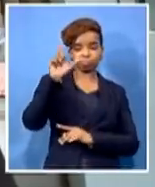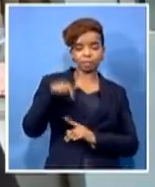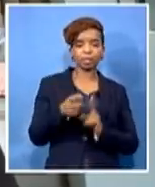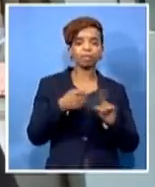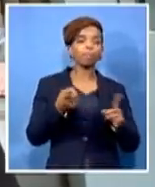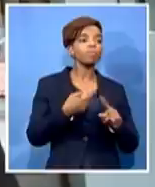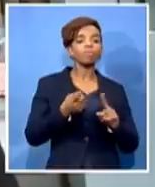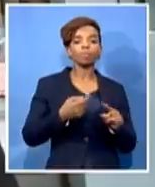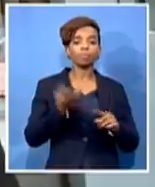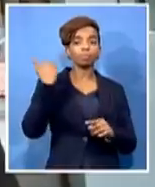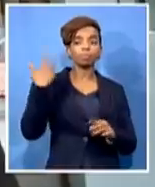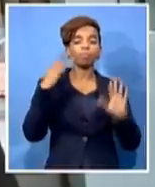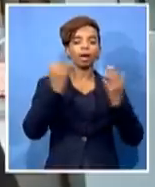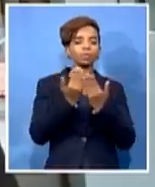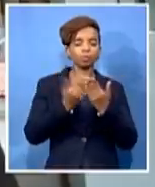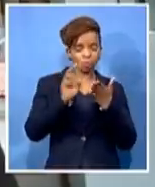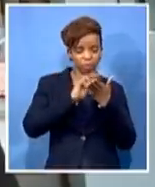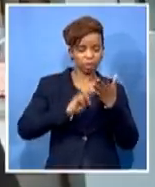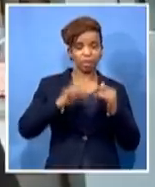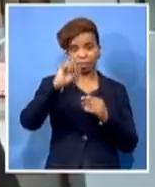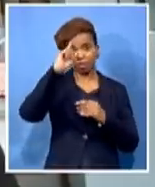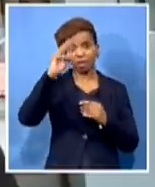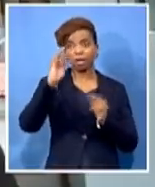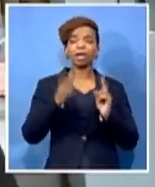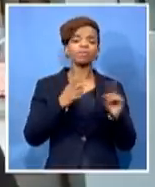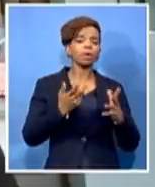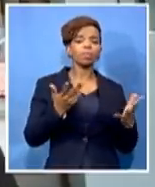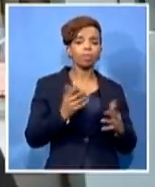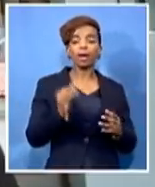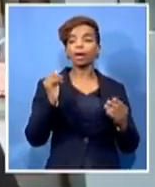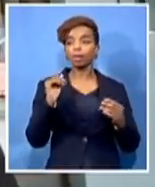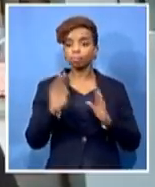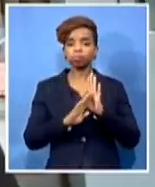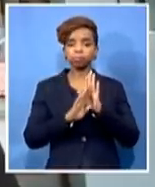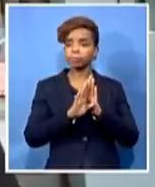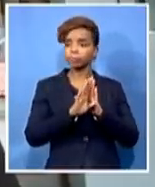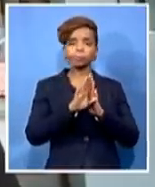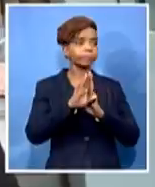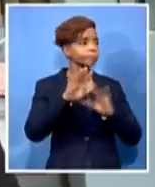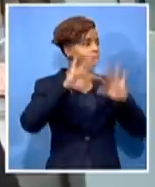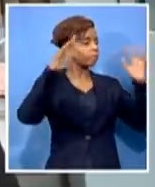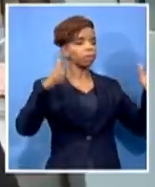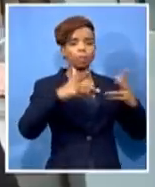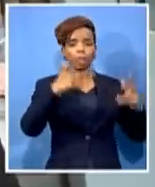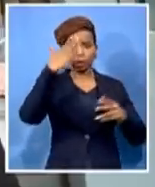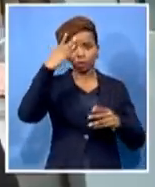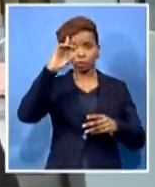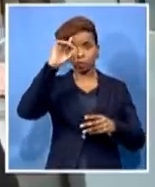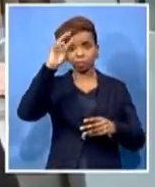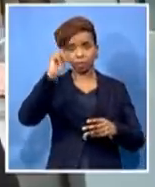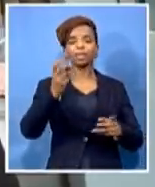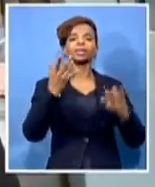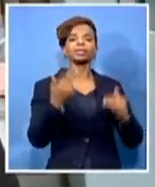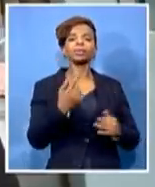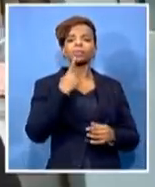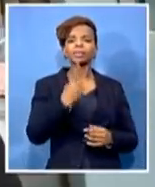he rose to what he became in the world, you can only say, I hope I could be like him or